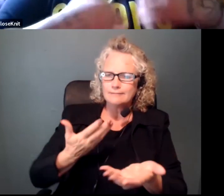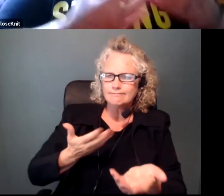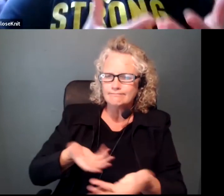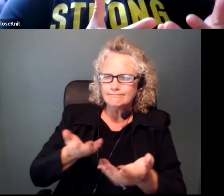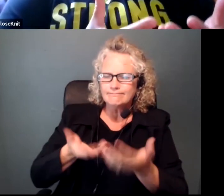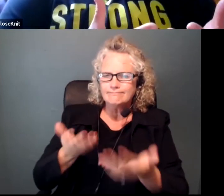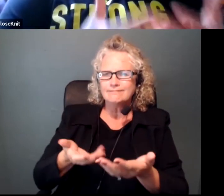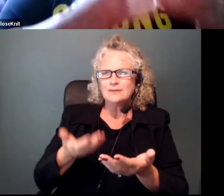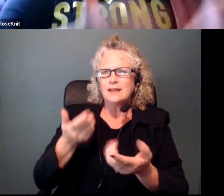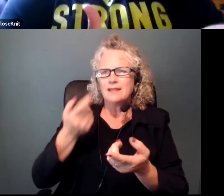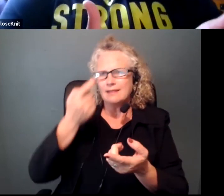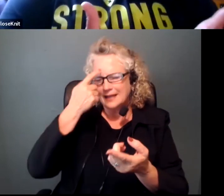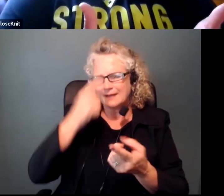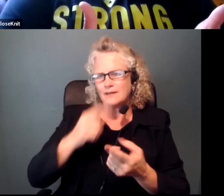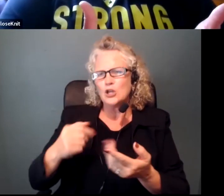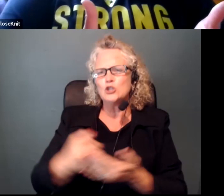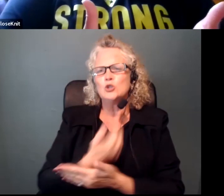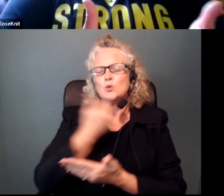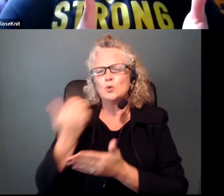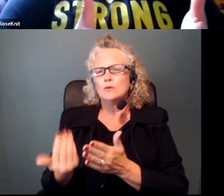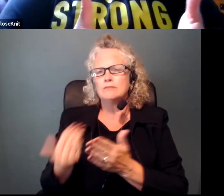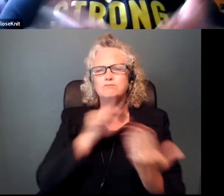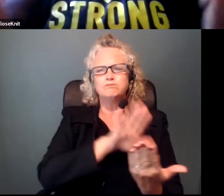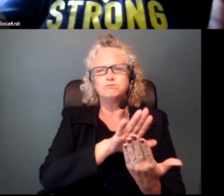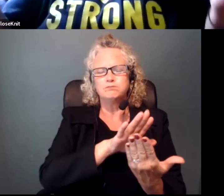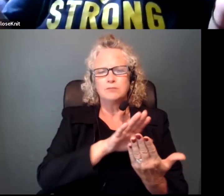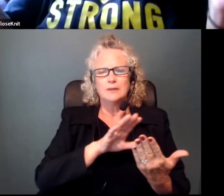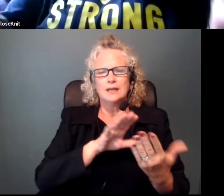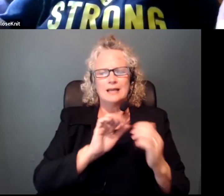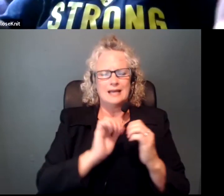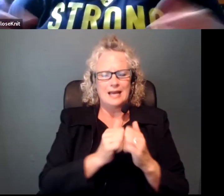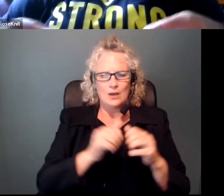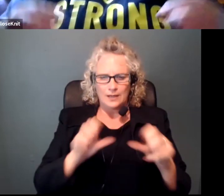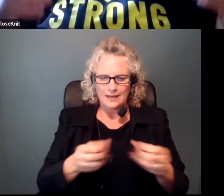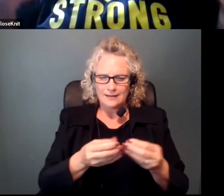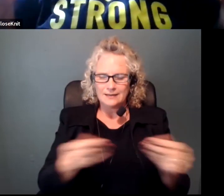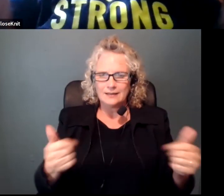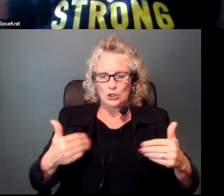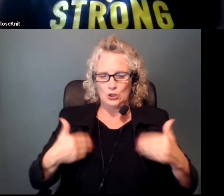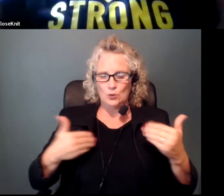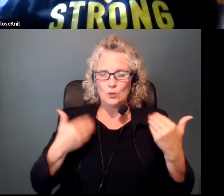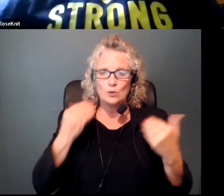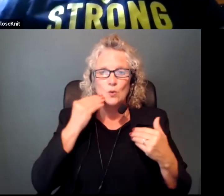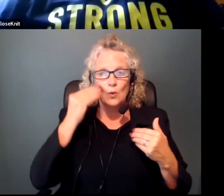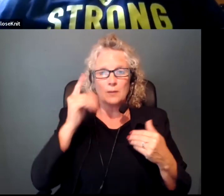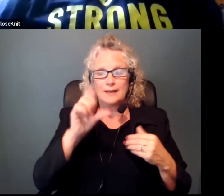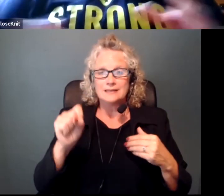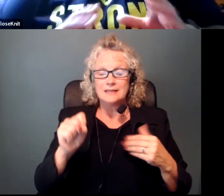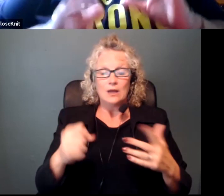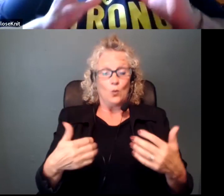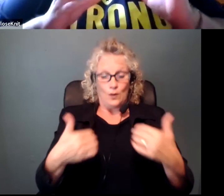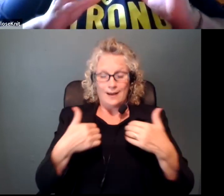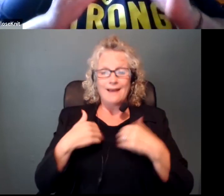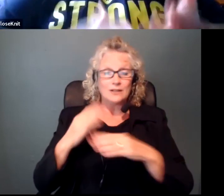a shifted way of addressing youth homelessness. The fact is that we have shelters, and the shelters are